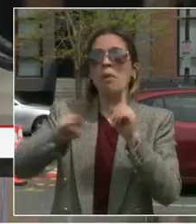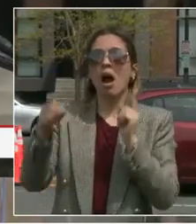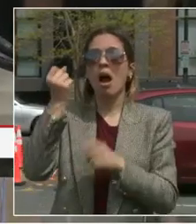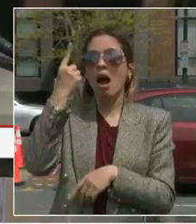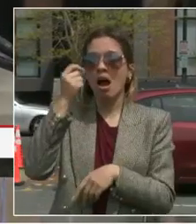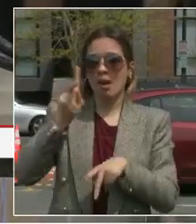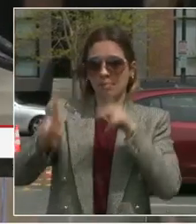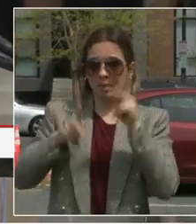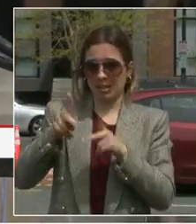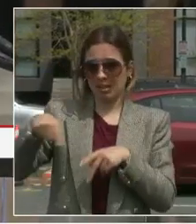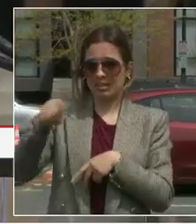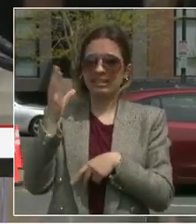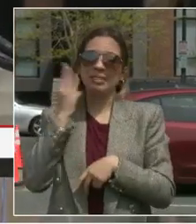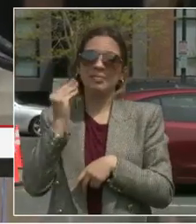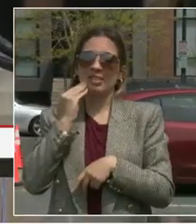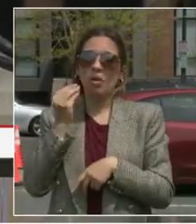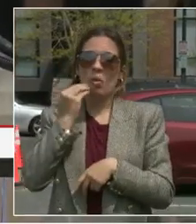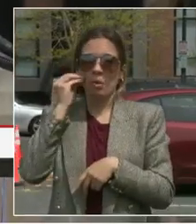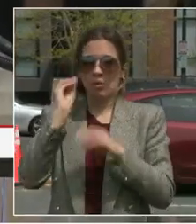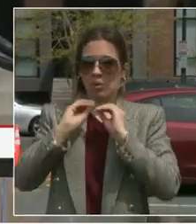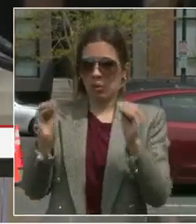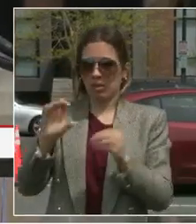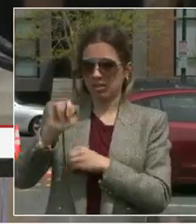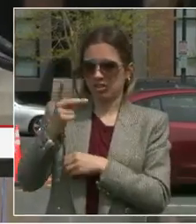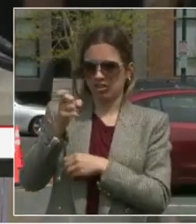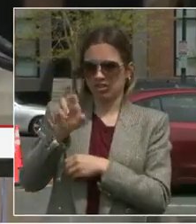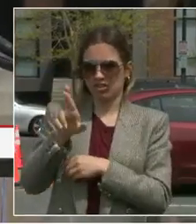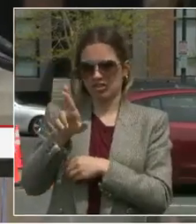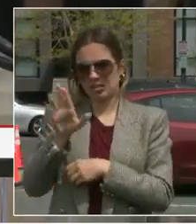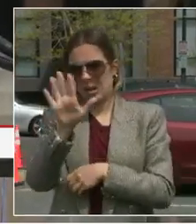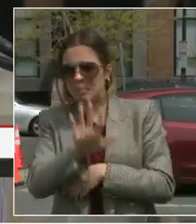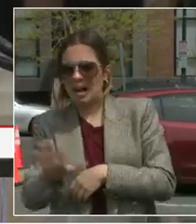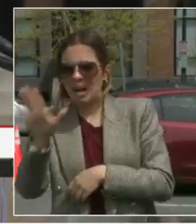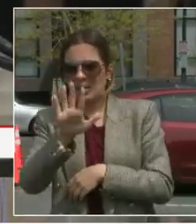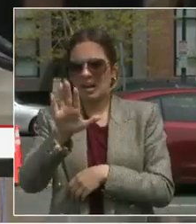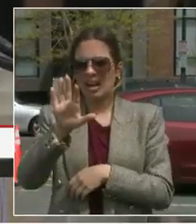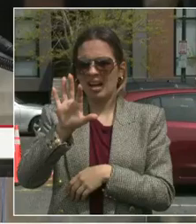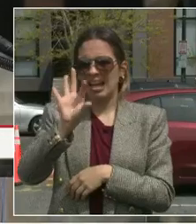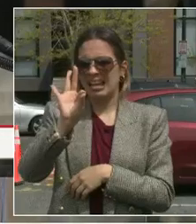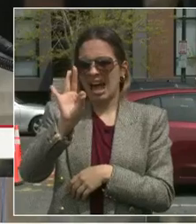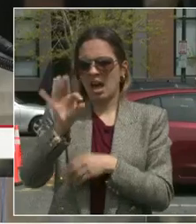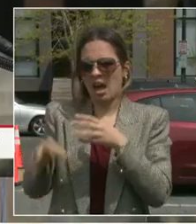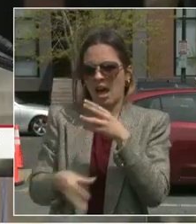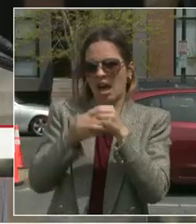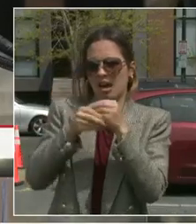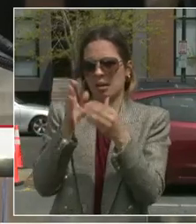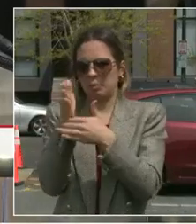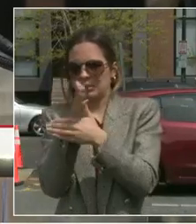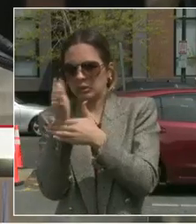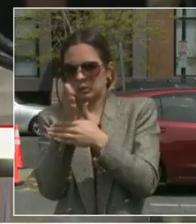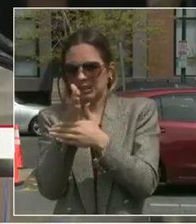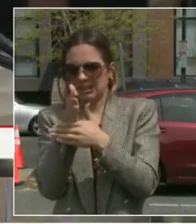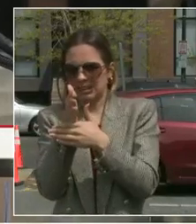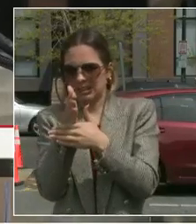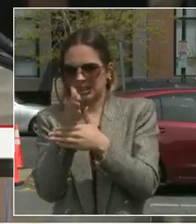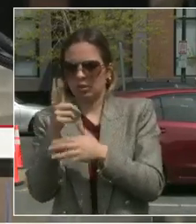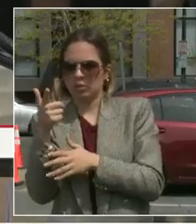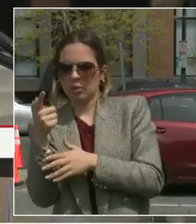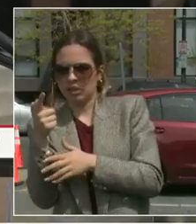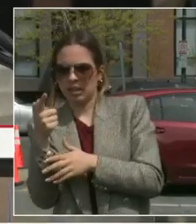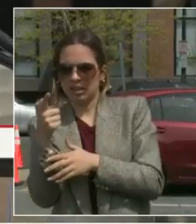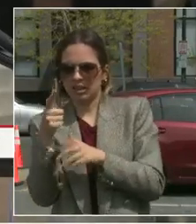was effectively flat. There were 9 additional people between 21 and 22 who were counted